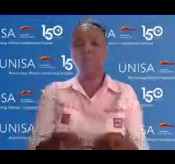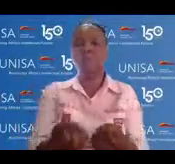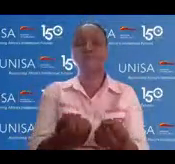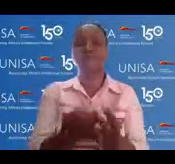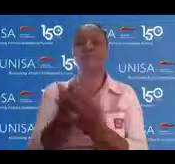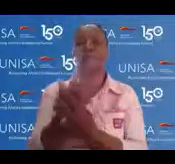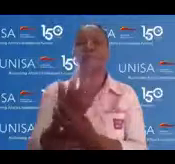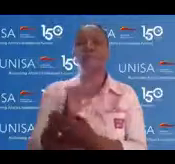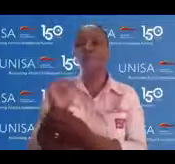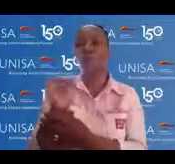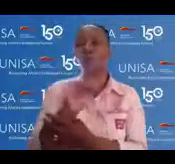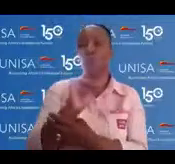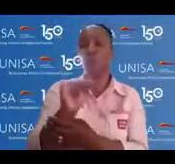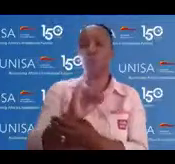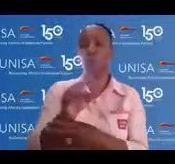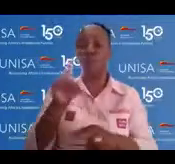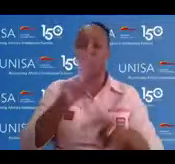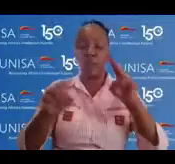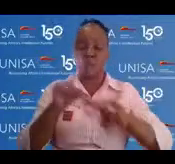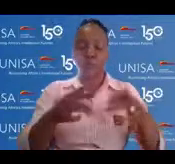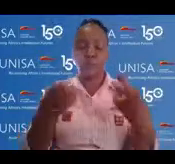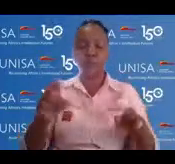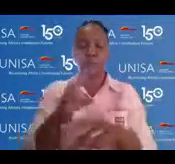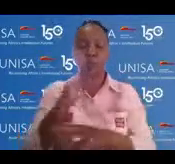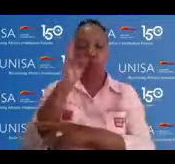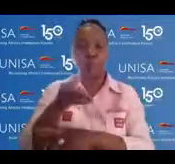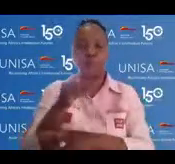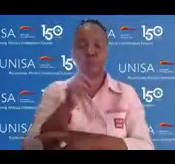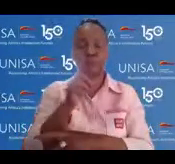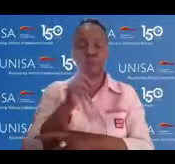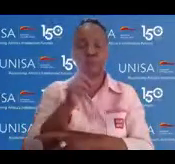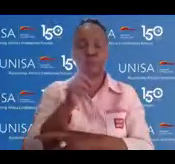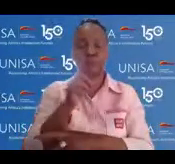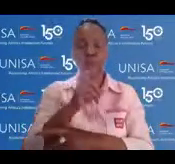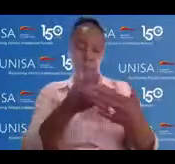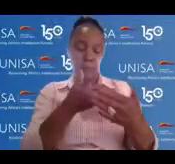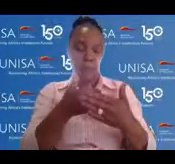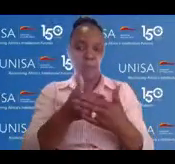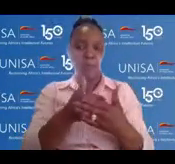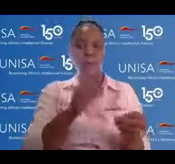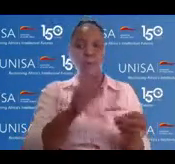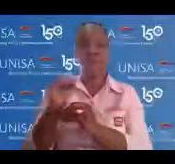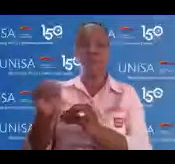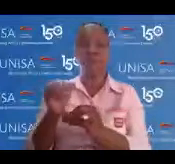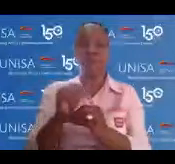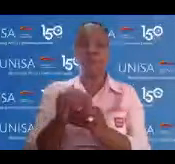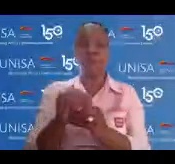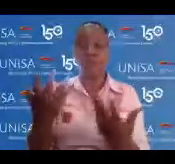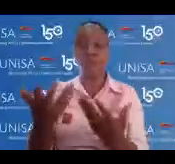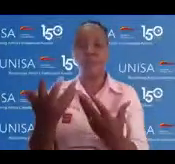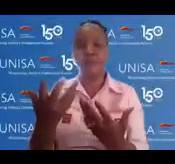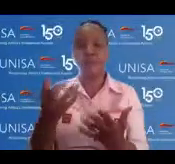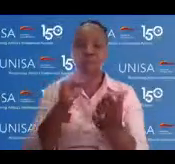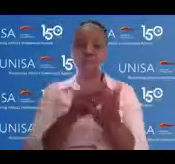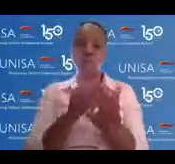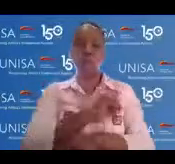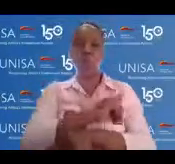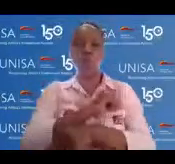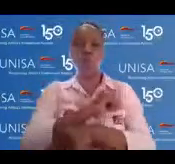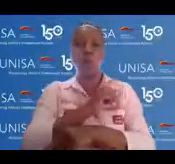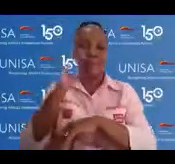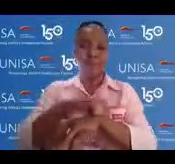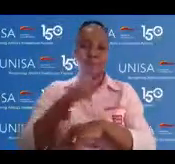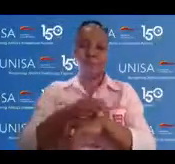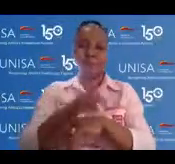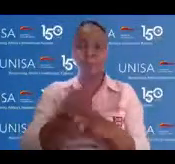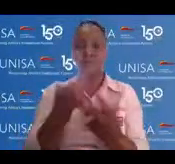Richard, when you do your session, you can also show that. But before I move now, Tabang set the context for us on why we need proctoring, how to find a proctoring.